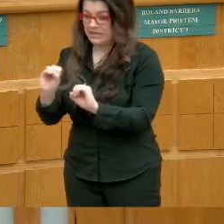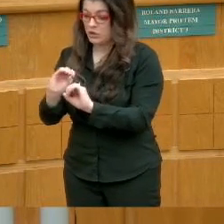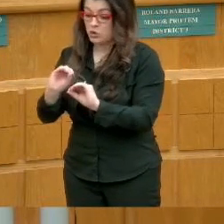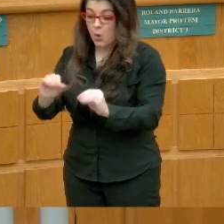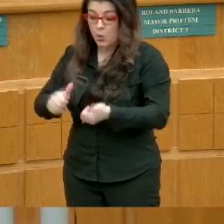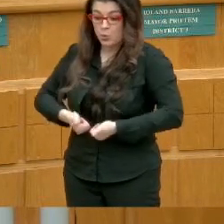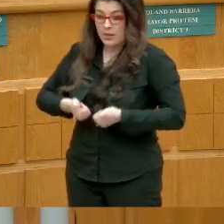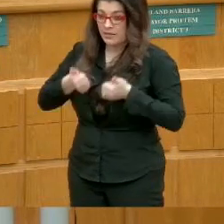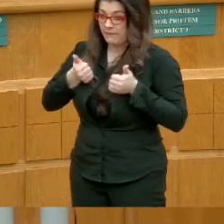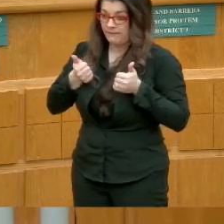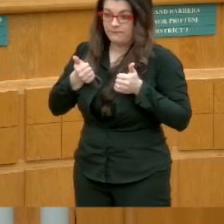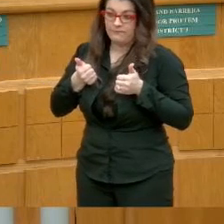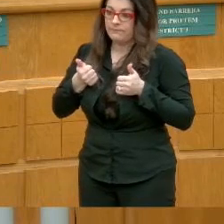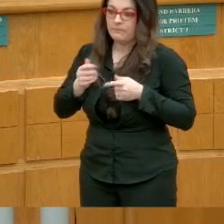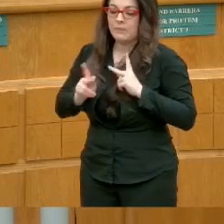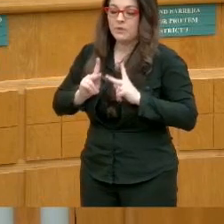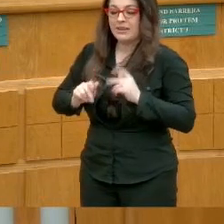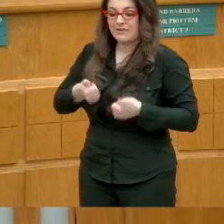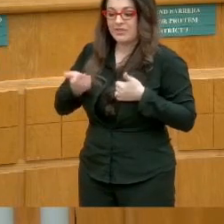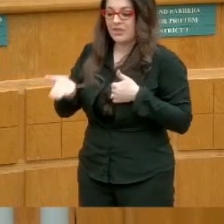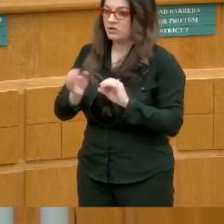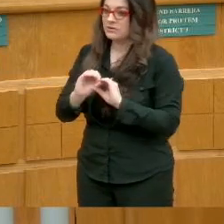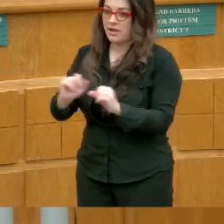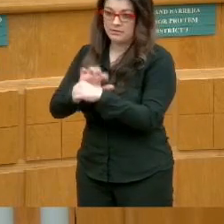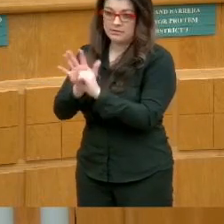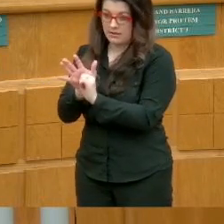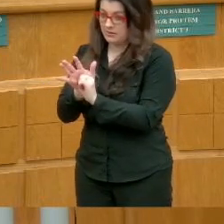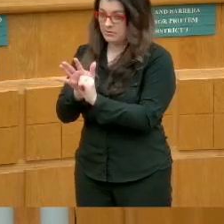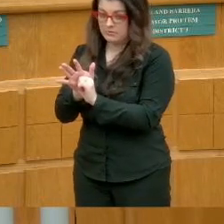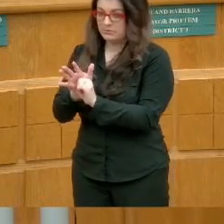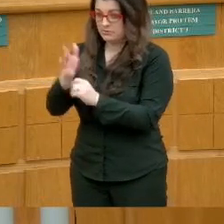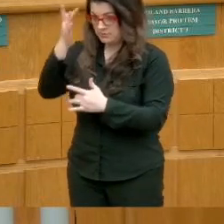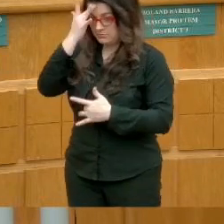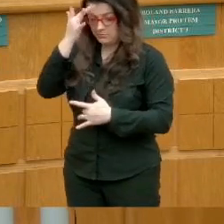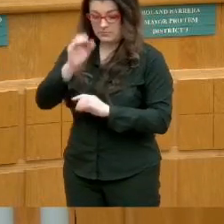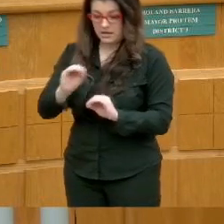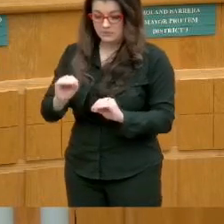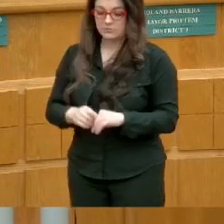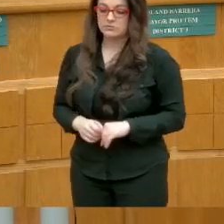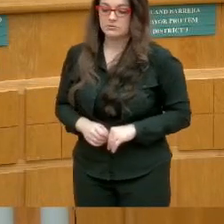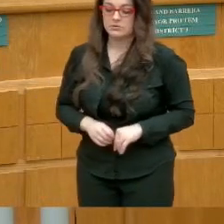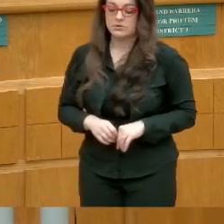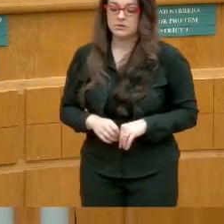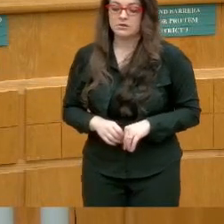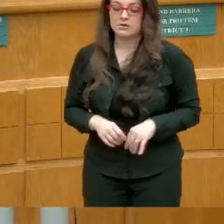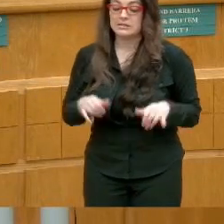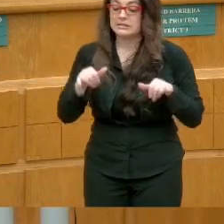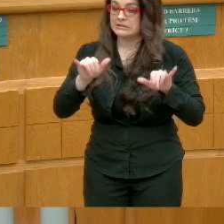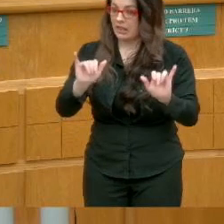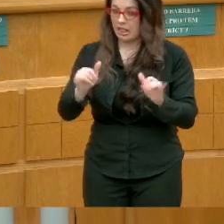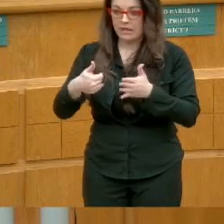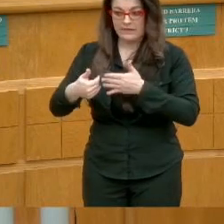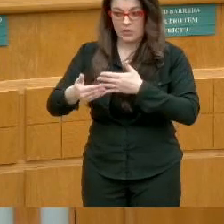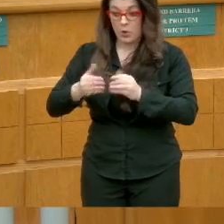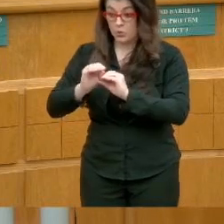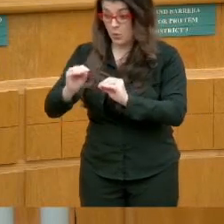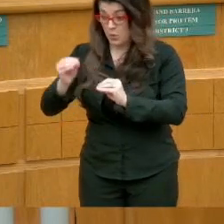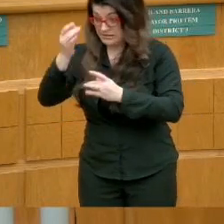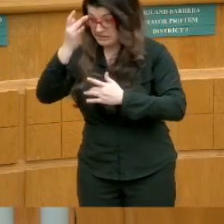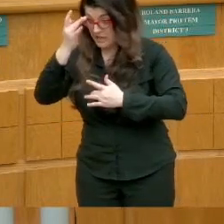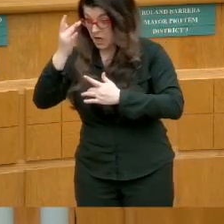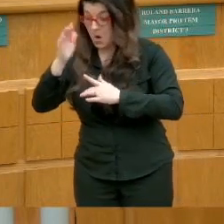of residents in the long-term care facilities. Still, the rapid response team was activated, and we